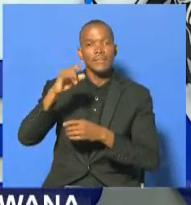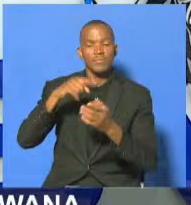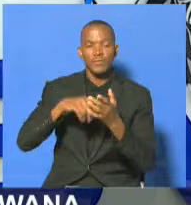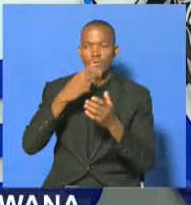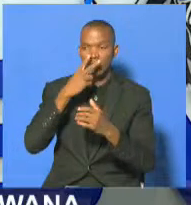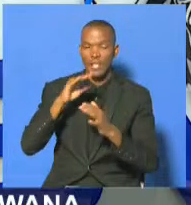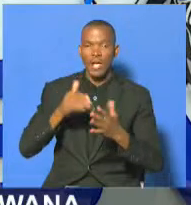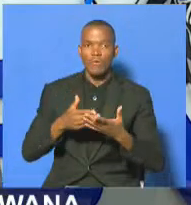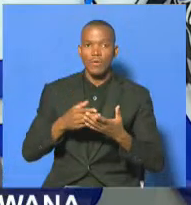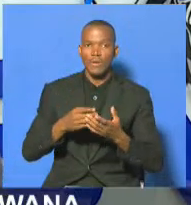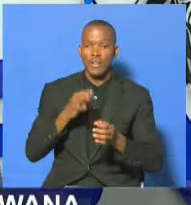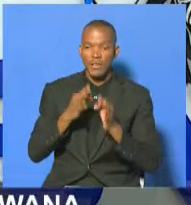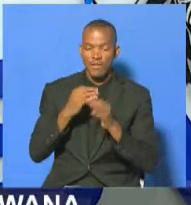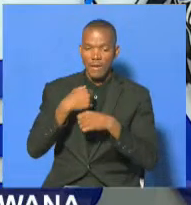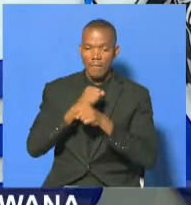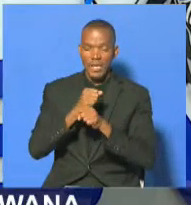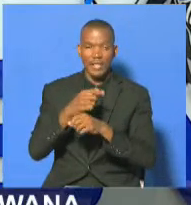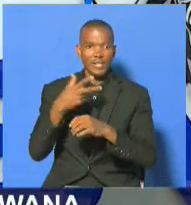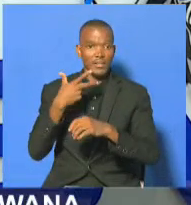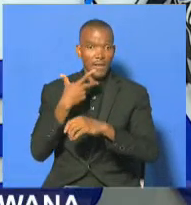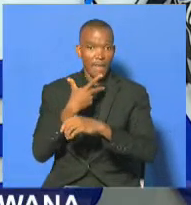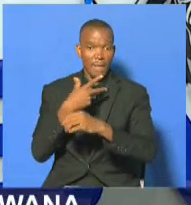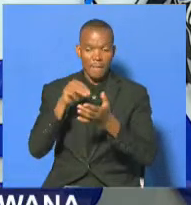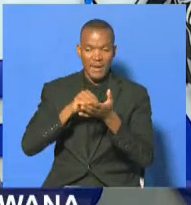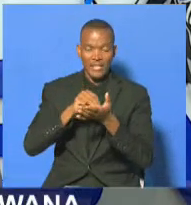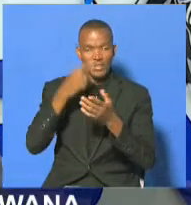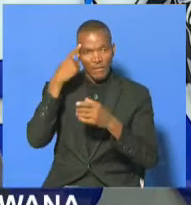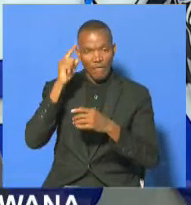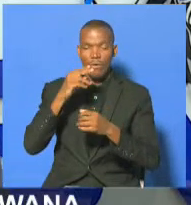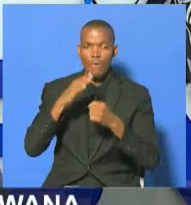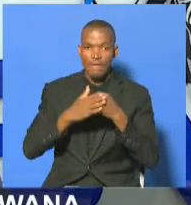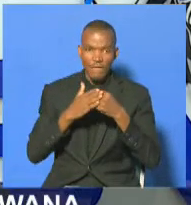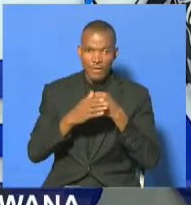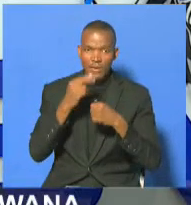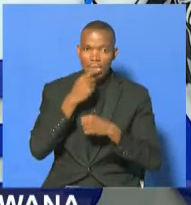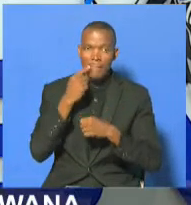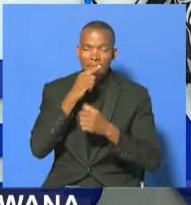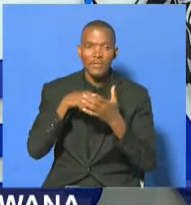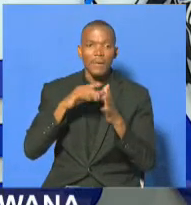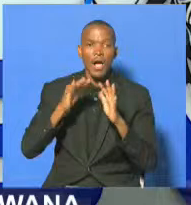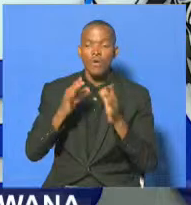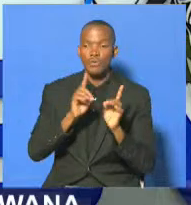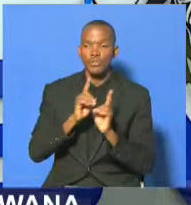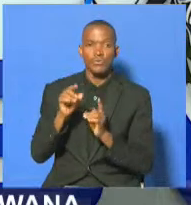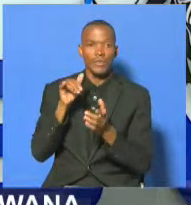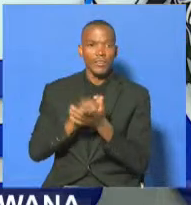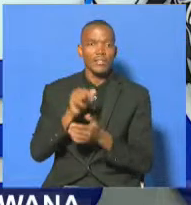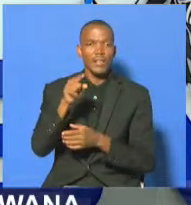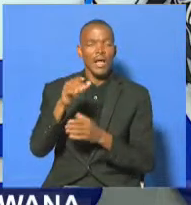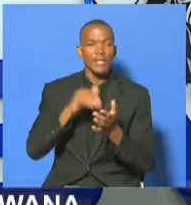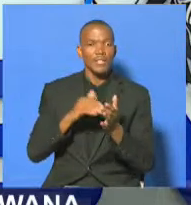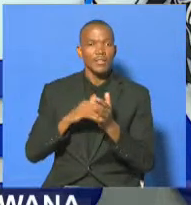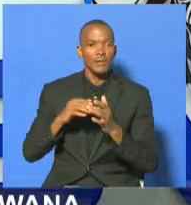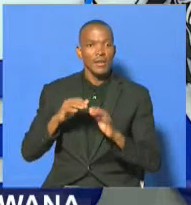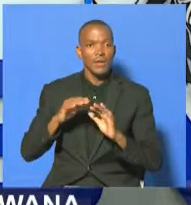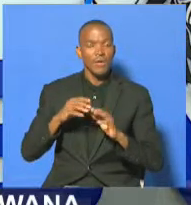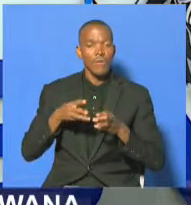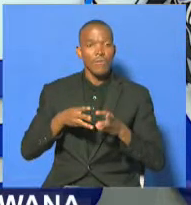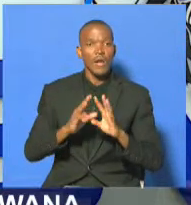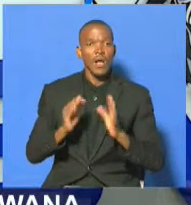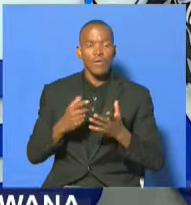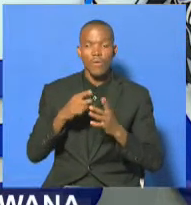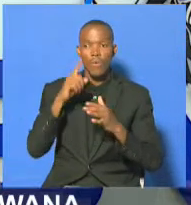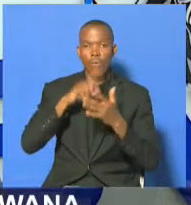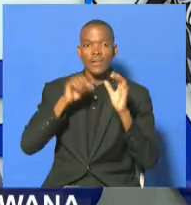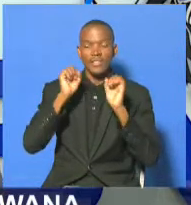gore ga re dira yone melemo e leng gore ke ya tlhako le molomo tota re dira ka tsela e ntseng jang mme le gone ga bithuso e leng gore